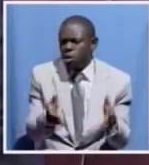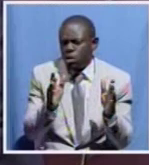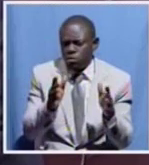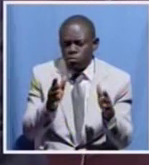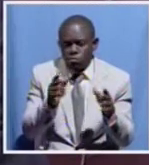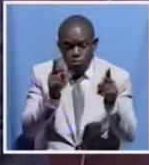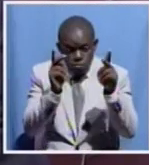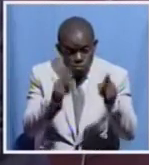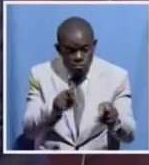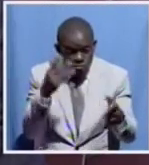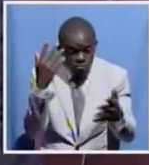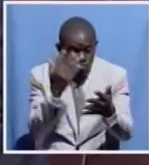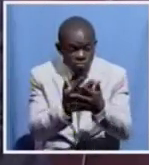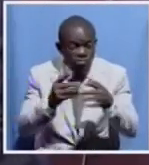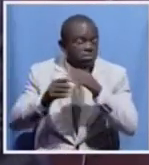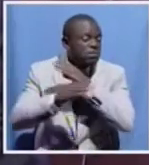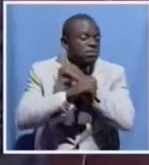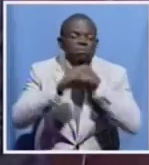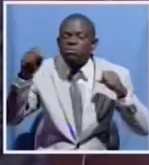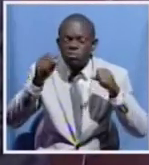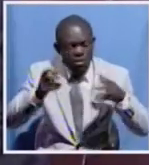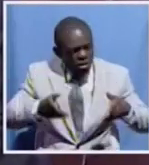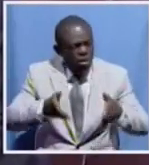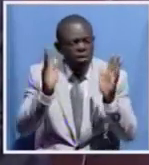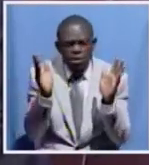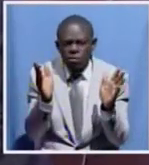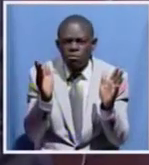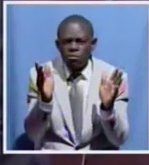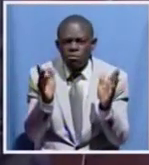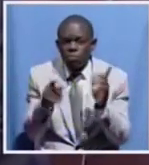for commuting to life about 300